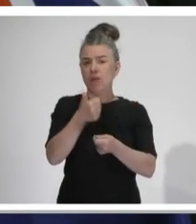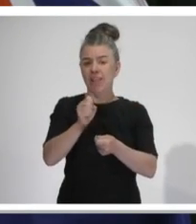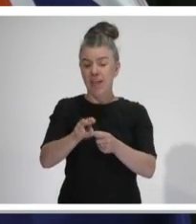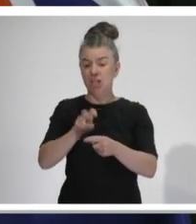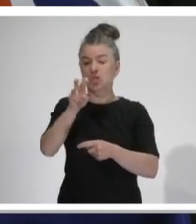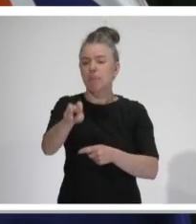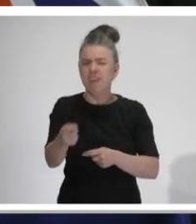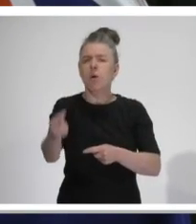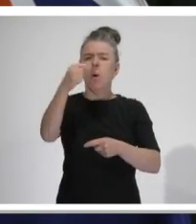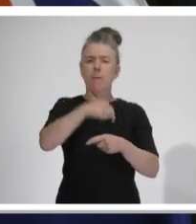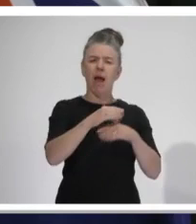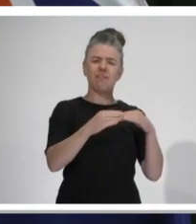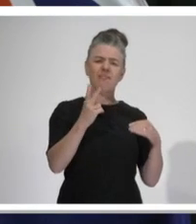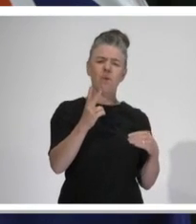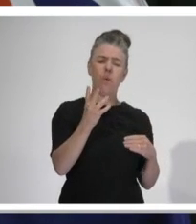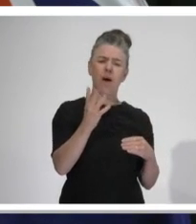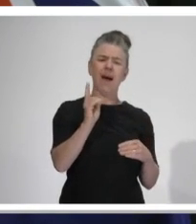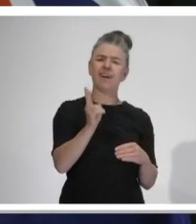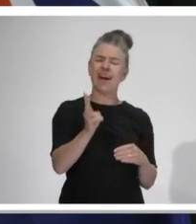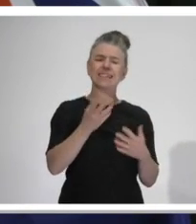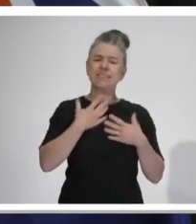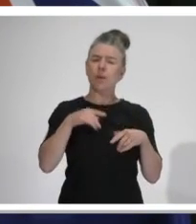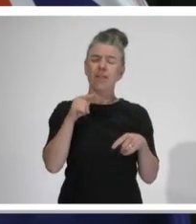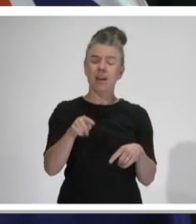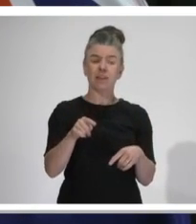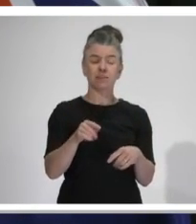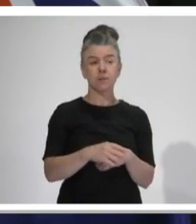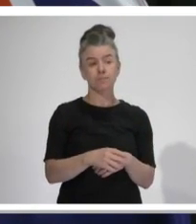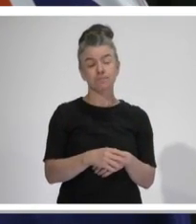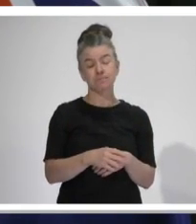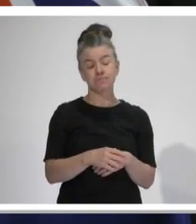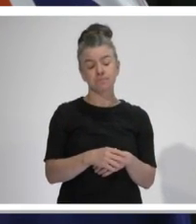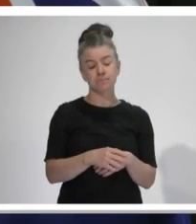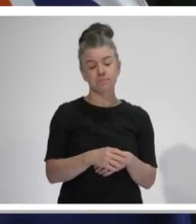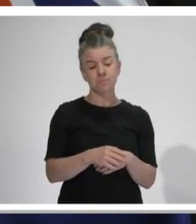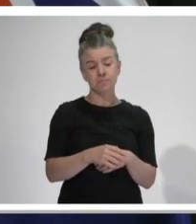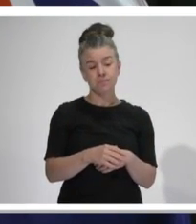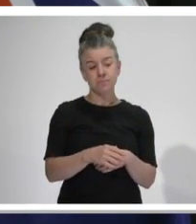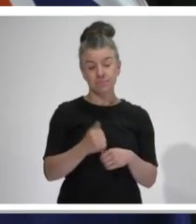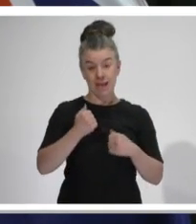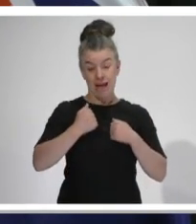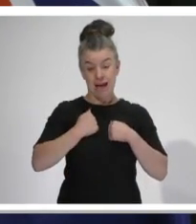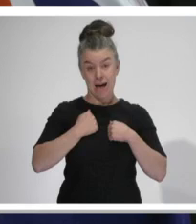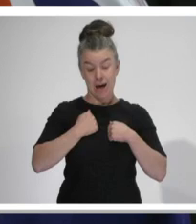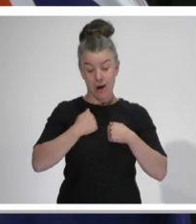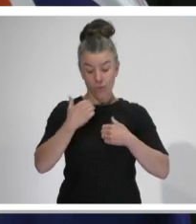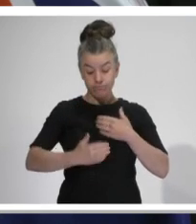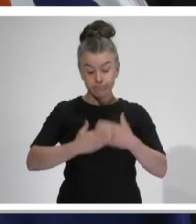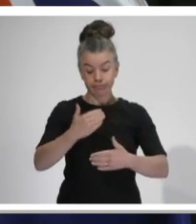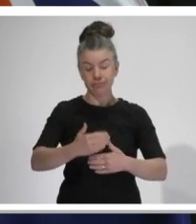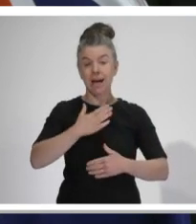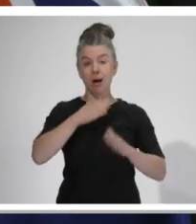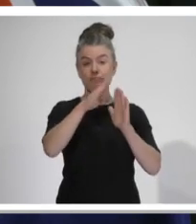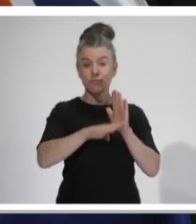on. So it's clear to me that from both a health and economic perspective, what we're doing is working, and I urge everyone